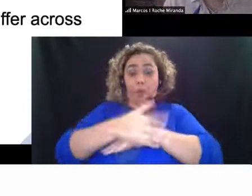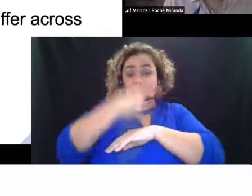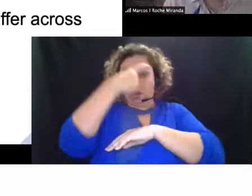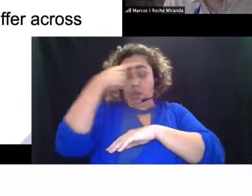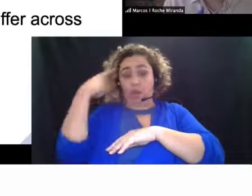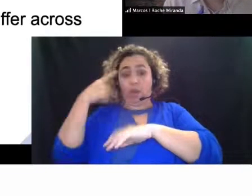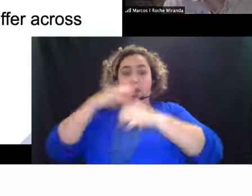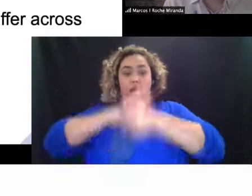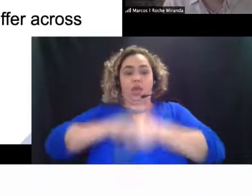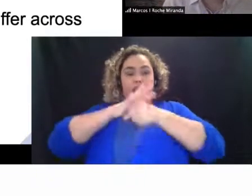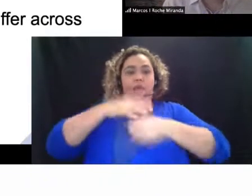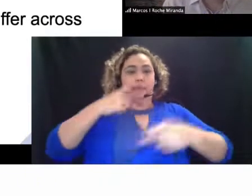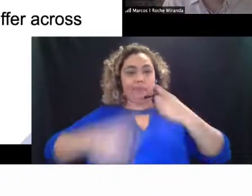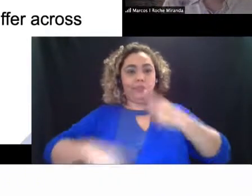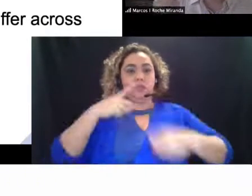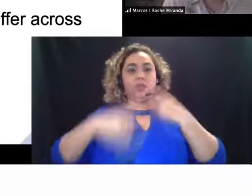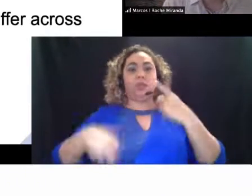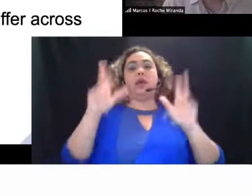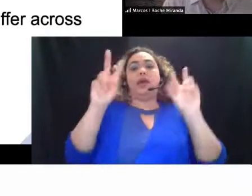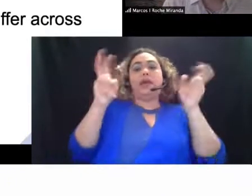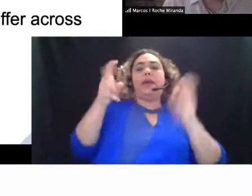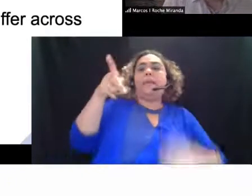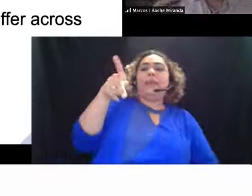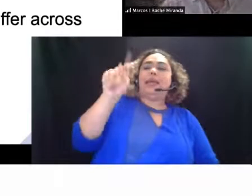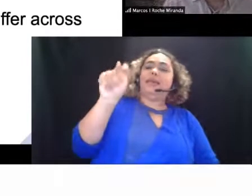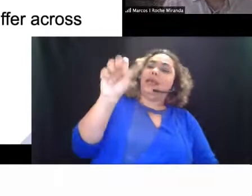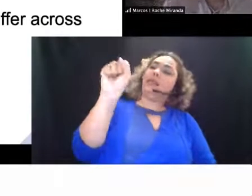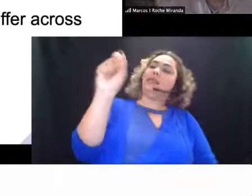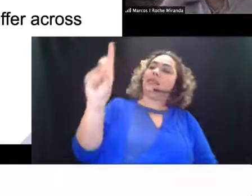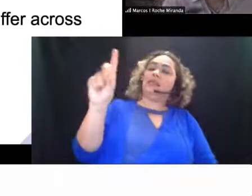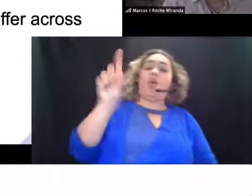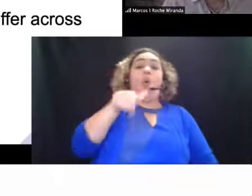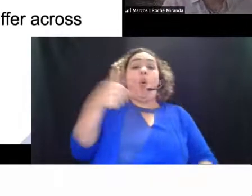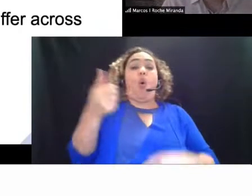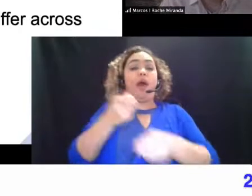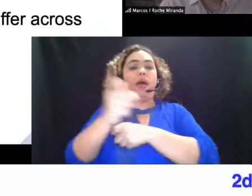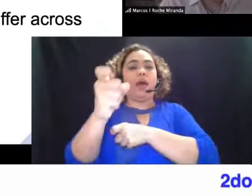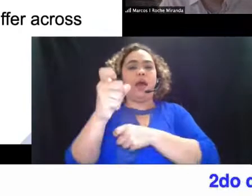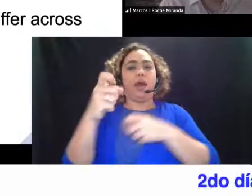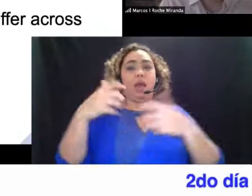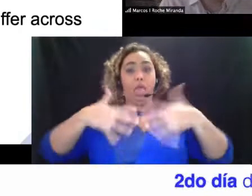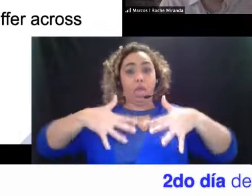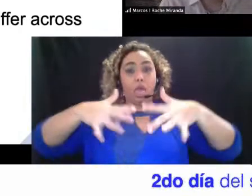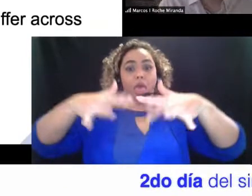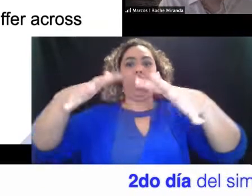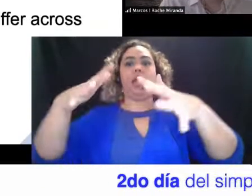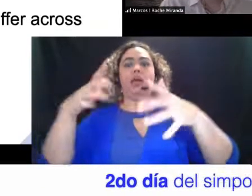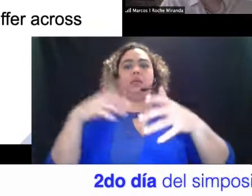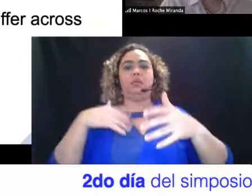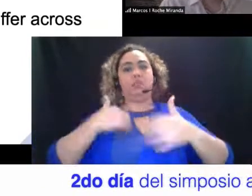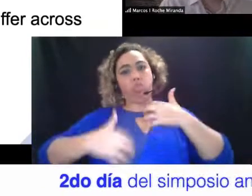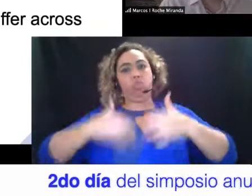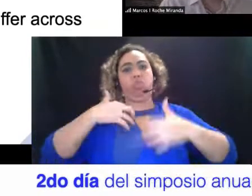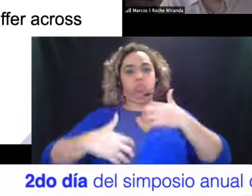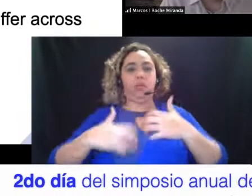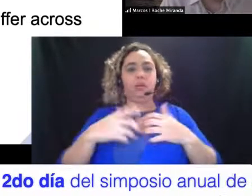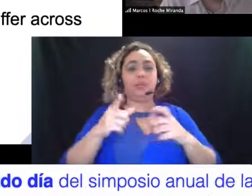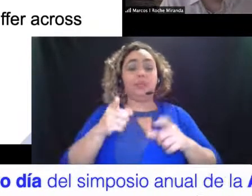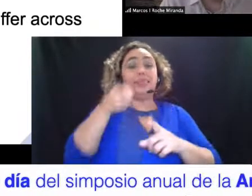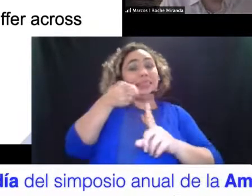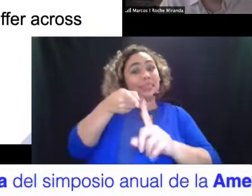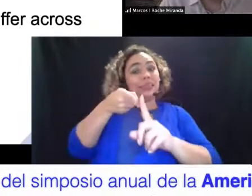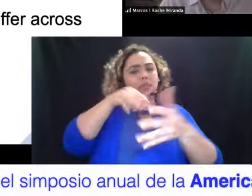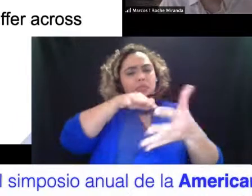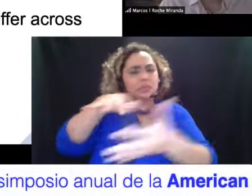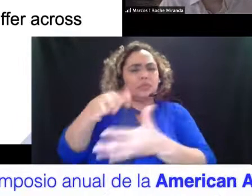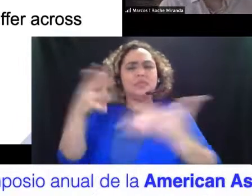disorder, which I'll be referring to as PTSD, and other affective and anxiety disorders. This study analyzed